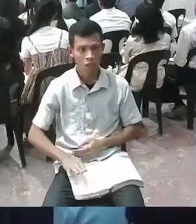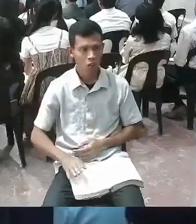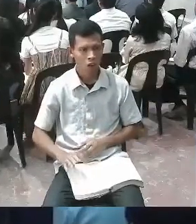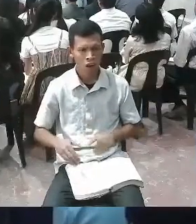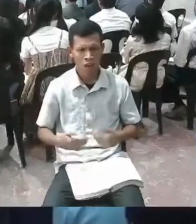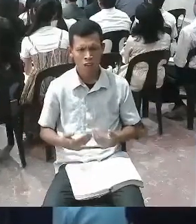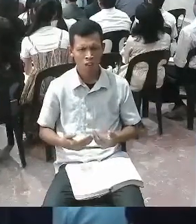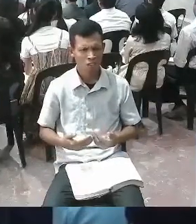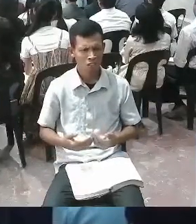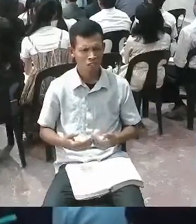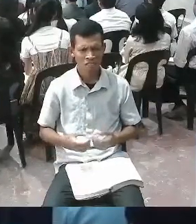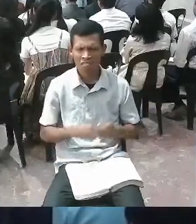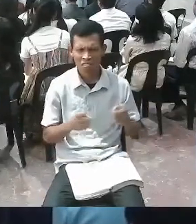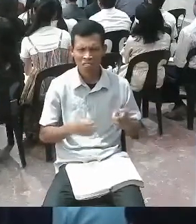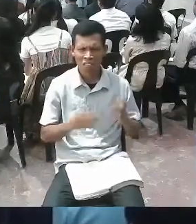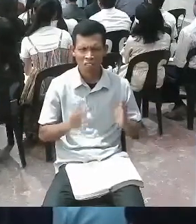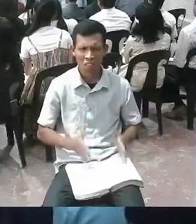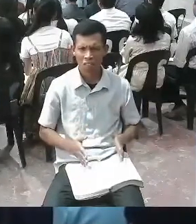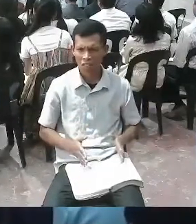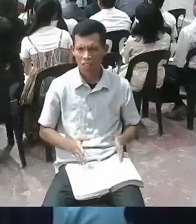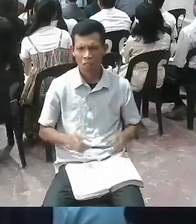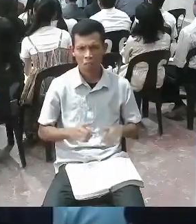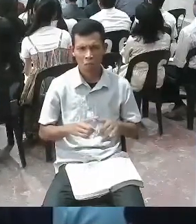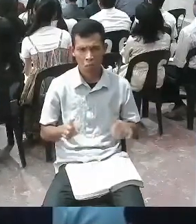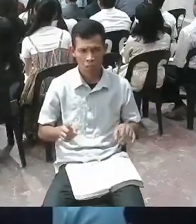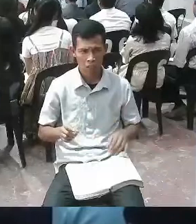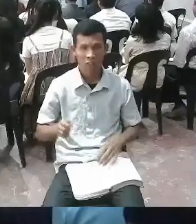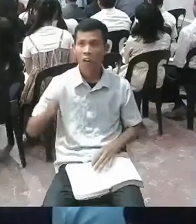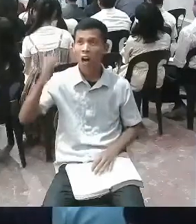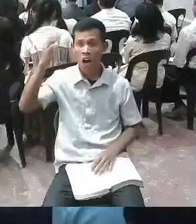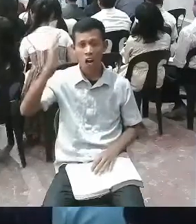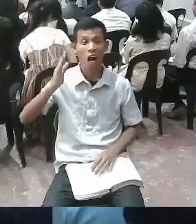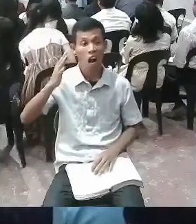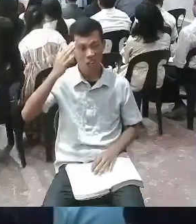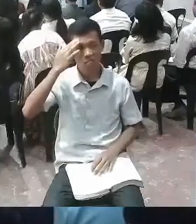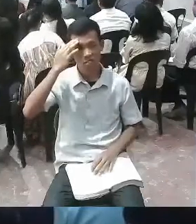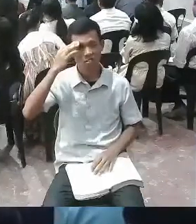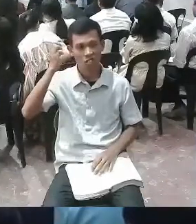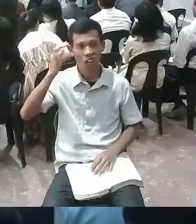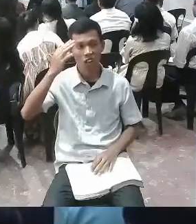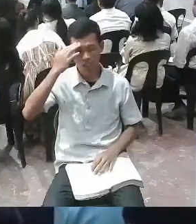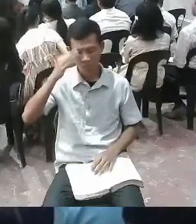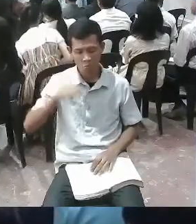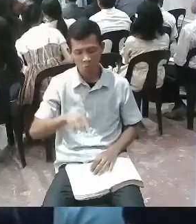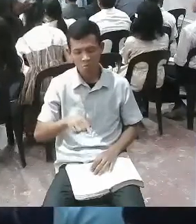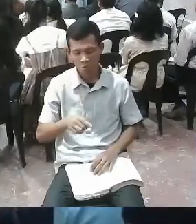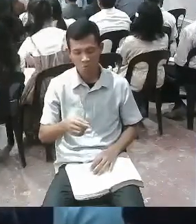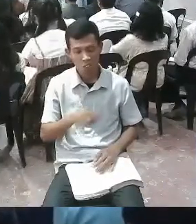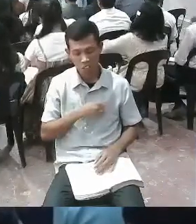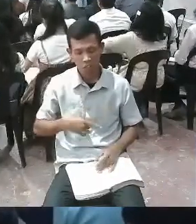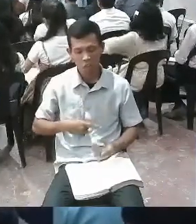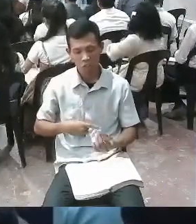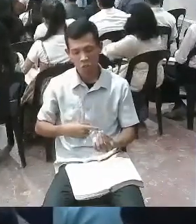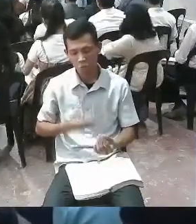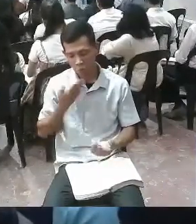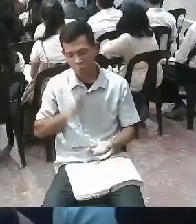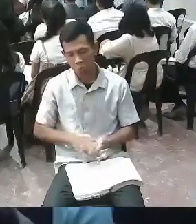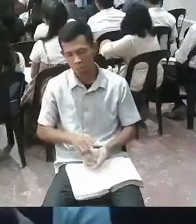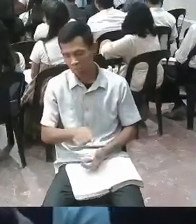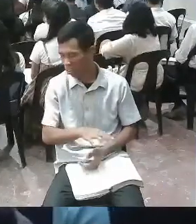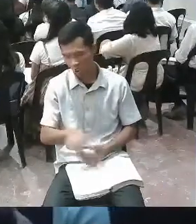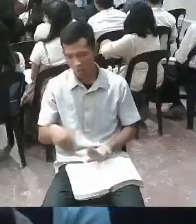God knew that David was going to do all this bad stuff, but yet,